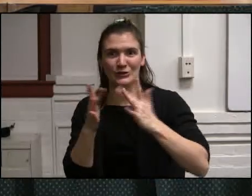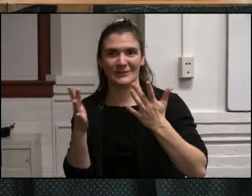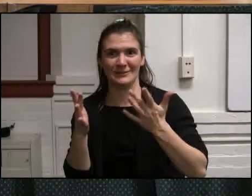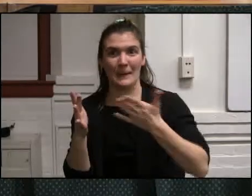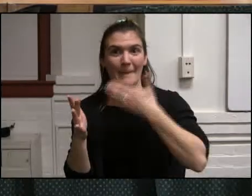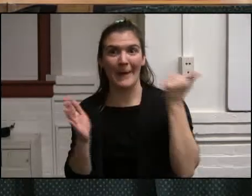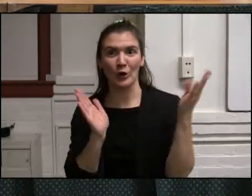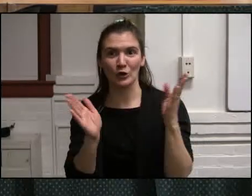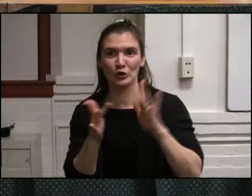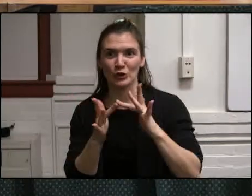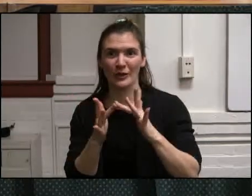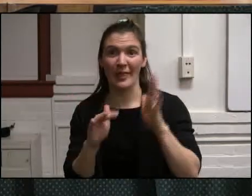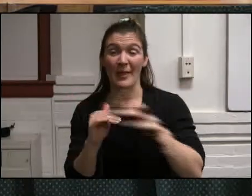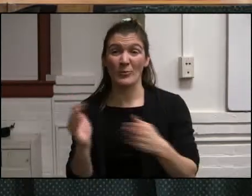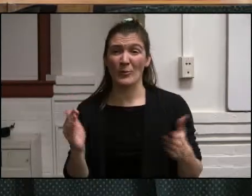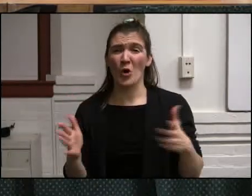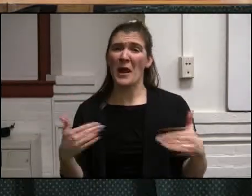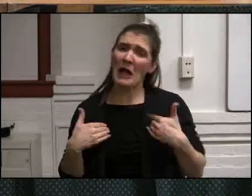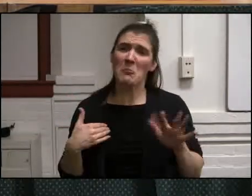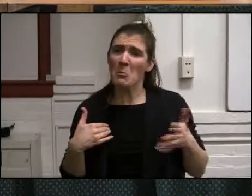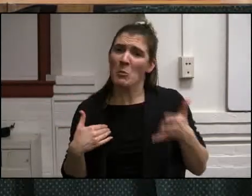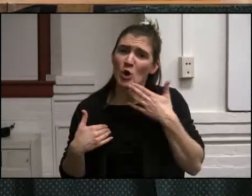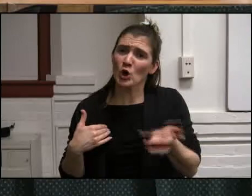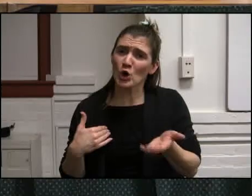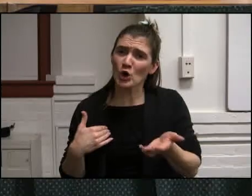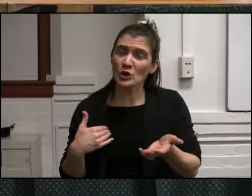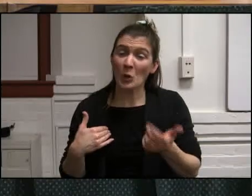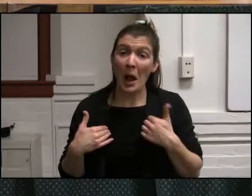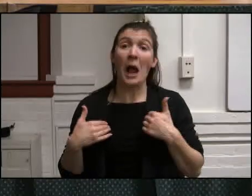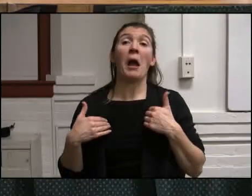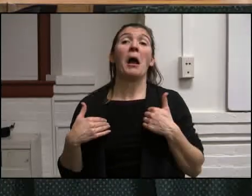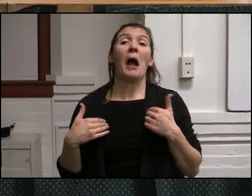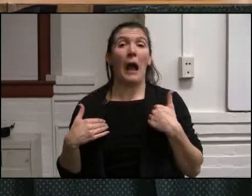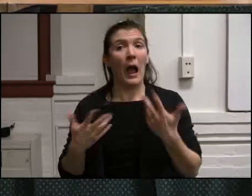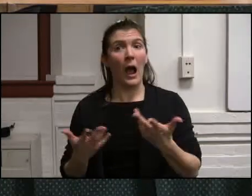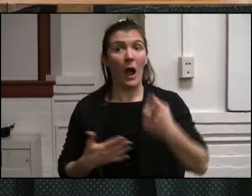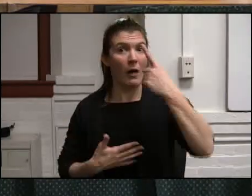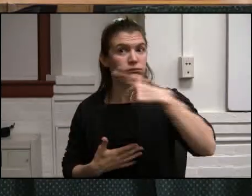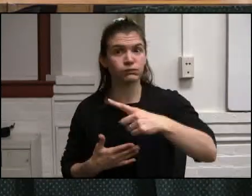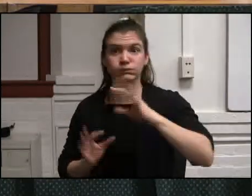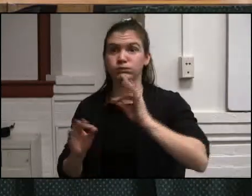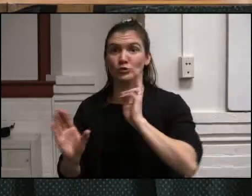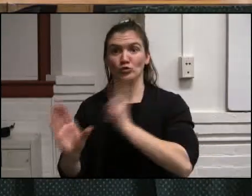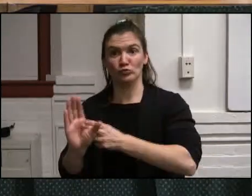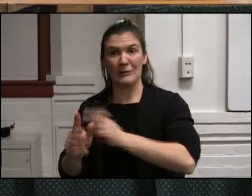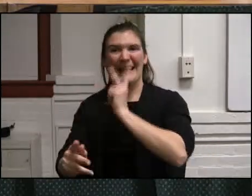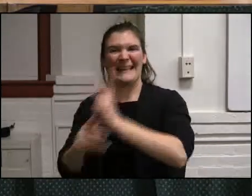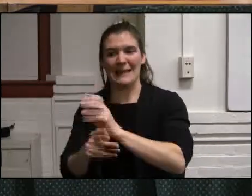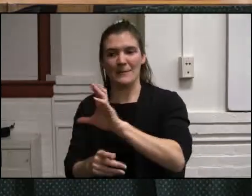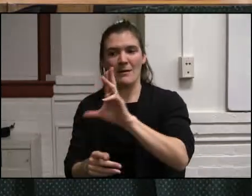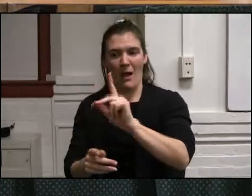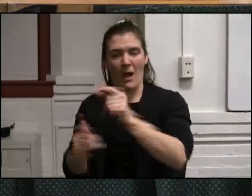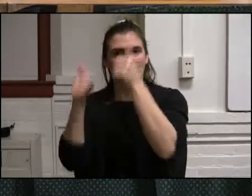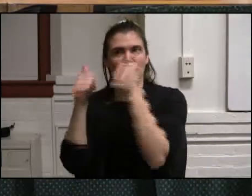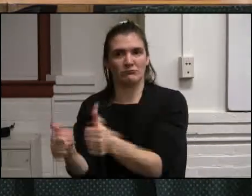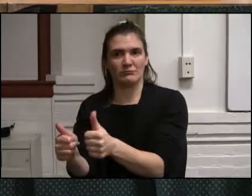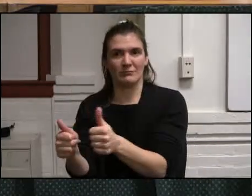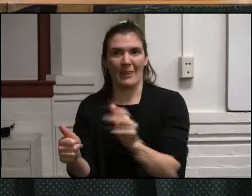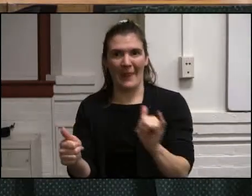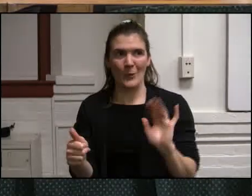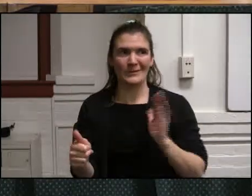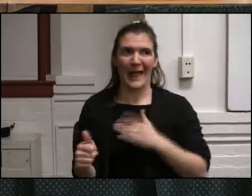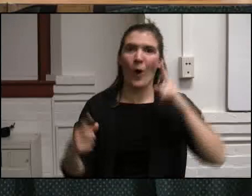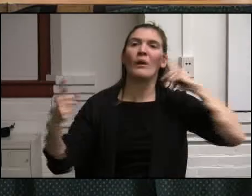better service than Brattleboro has. So I am content to stick with the decision